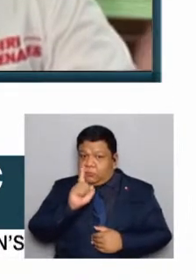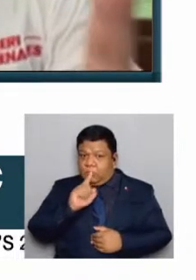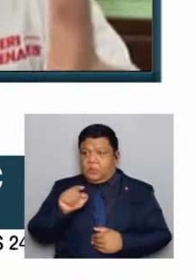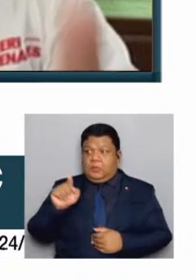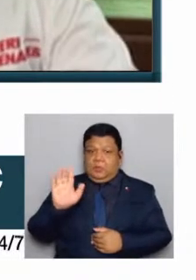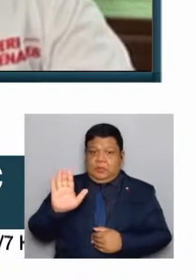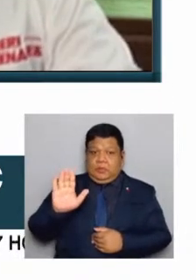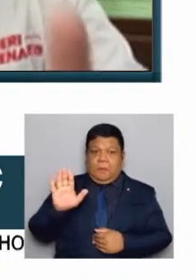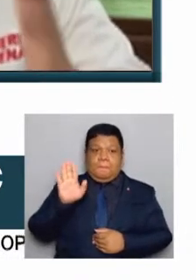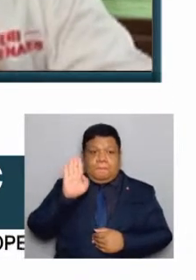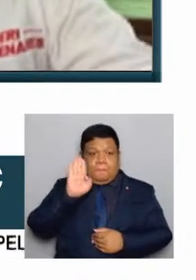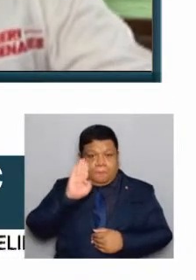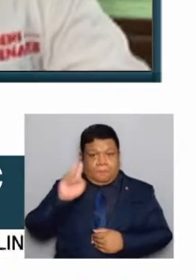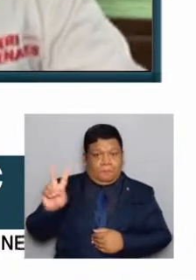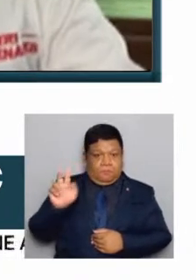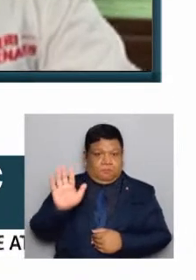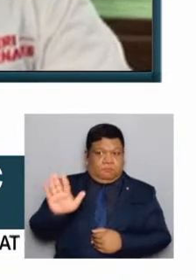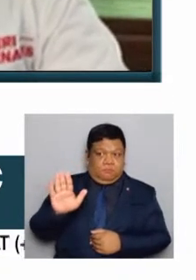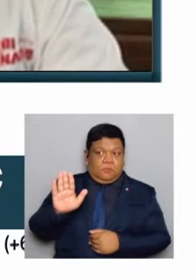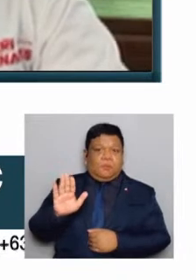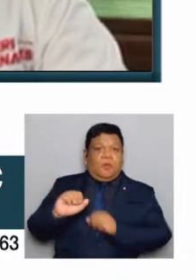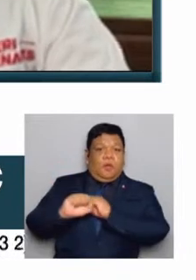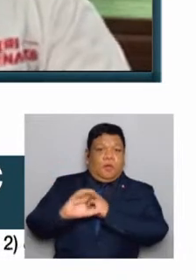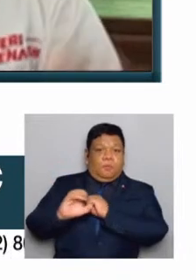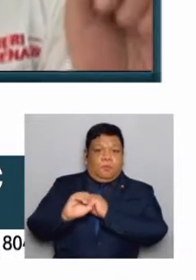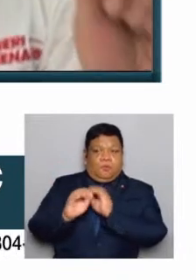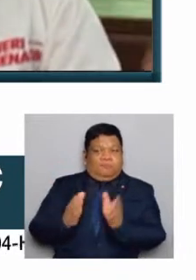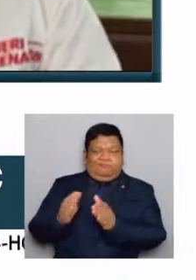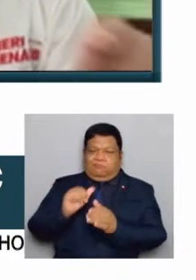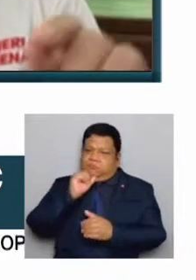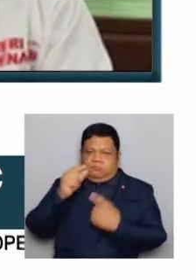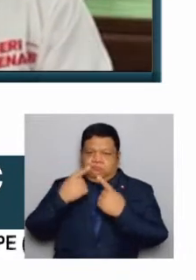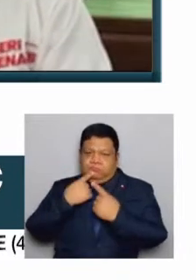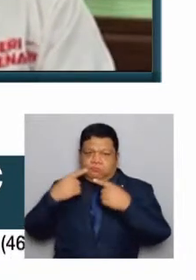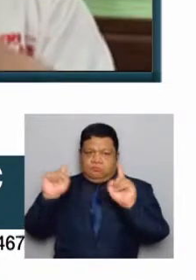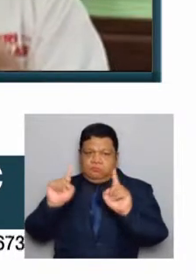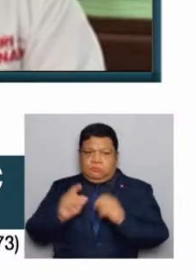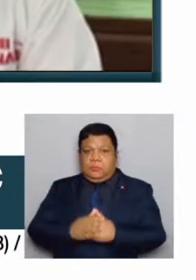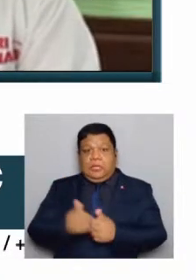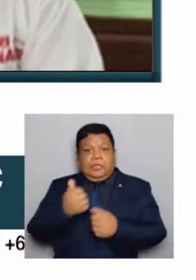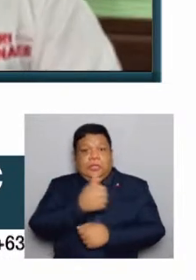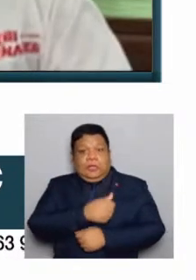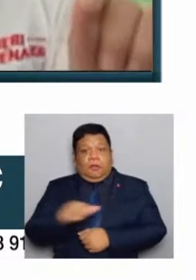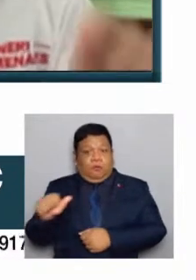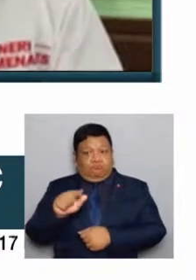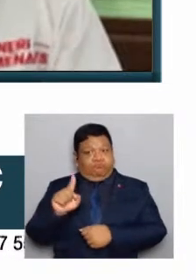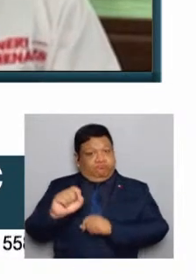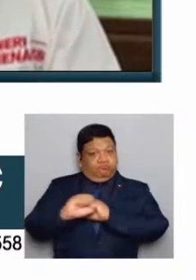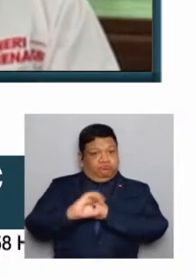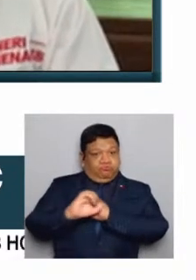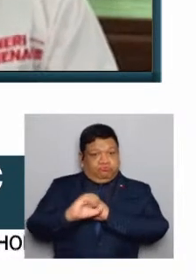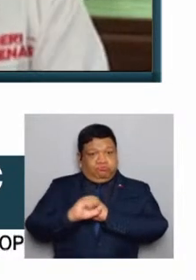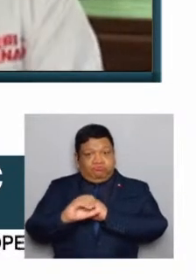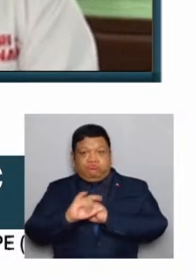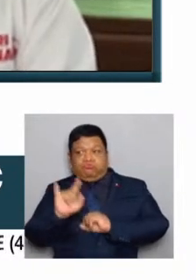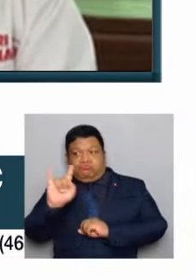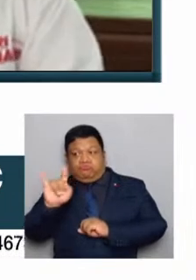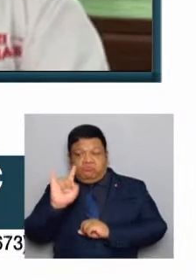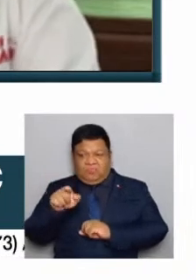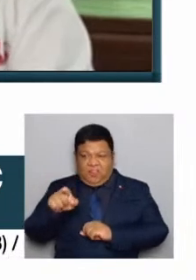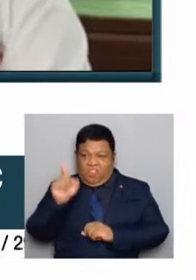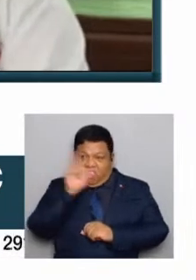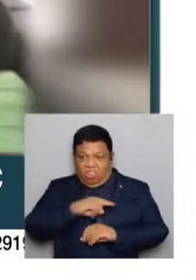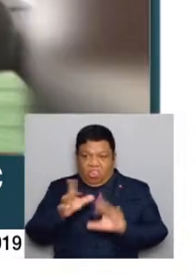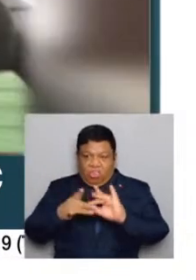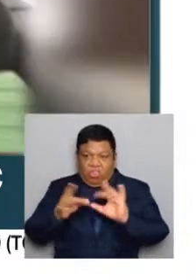campaign tactic is the one that is not succeeding. Any campaign that is based on false narratives and fake news